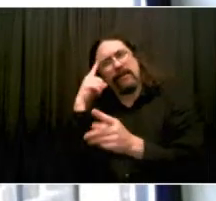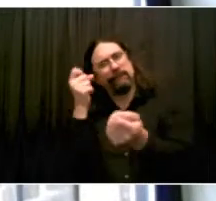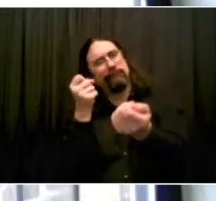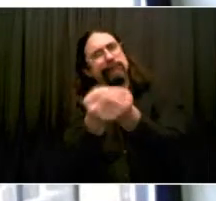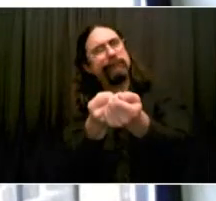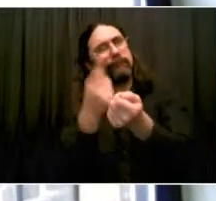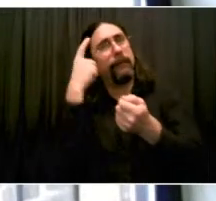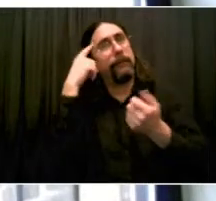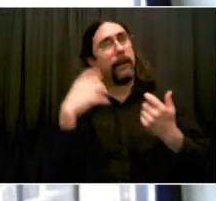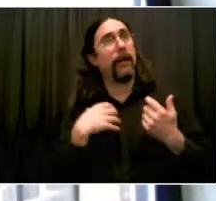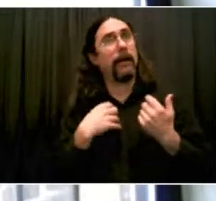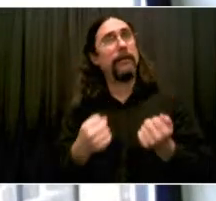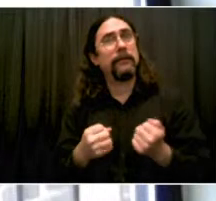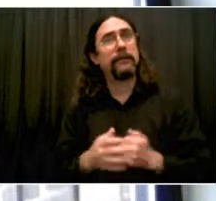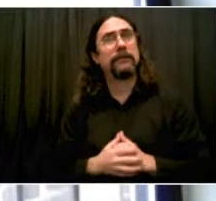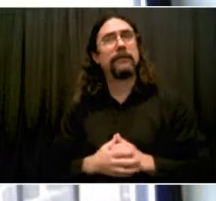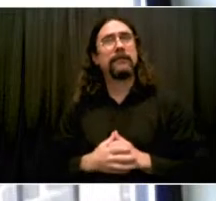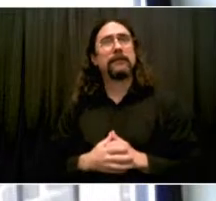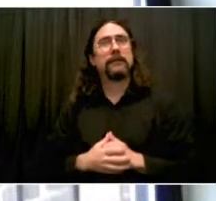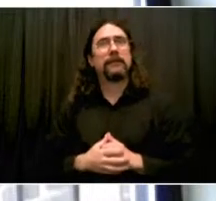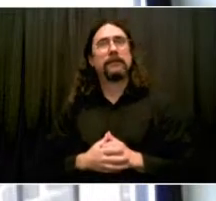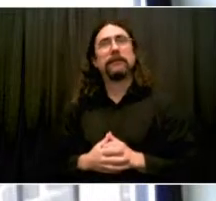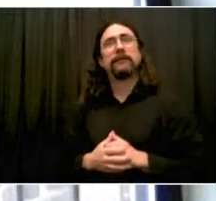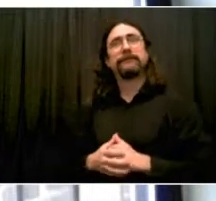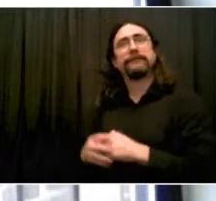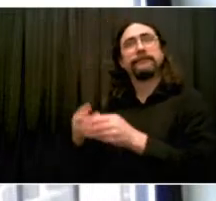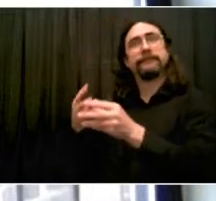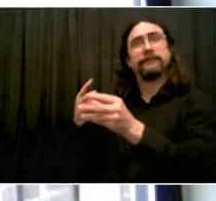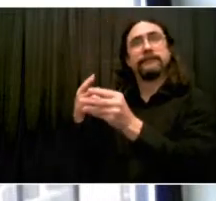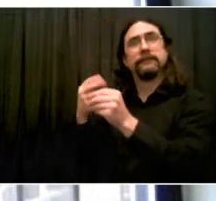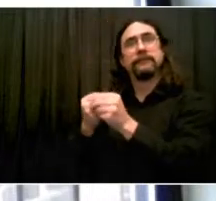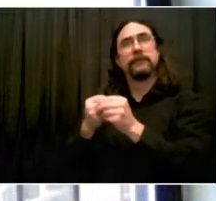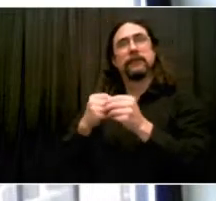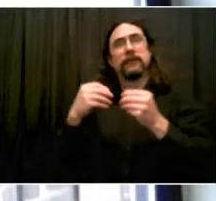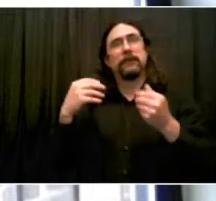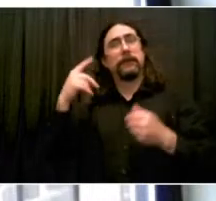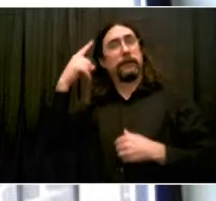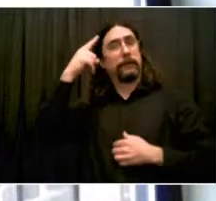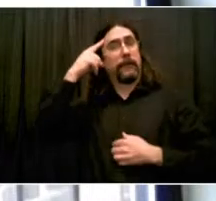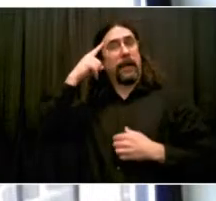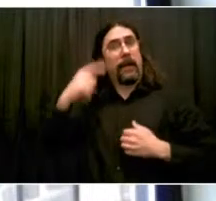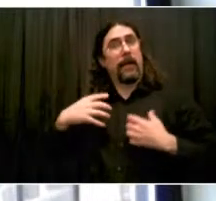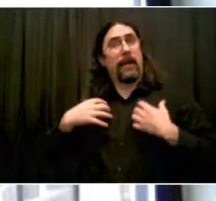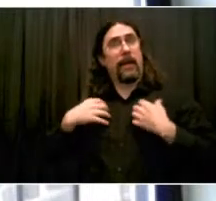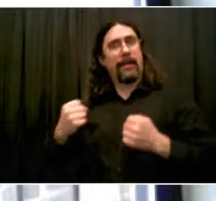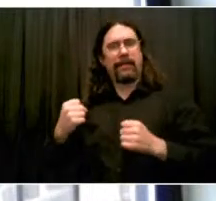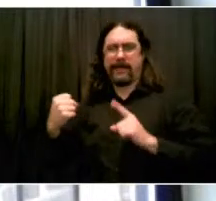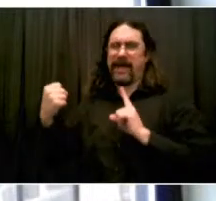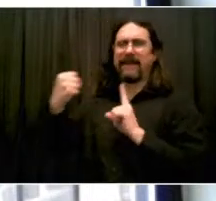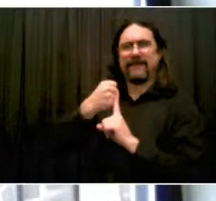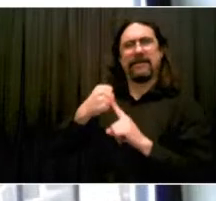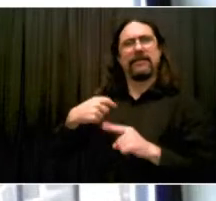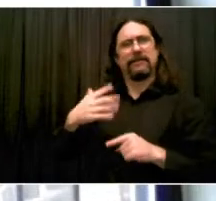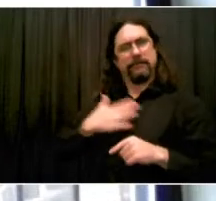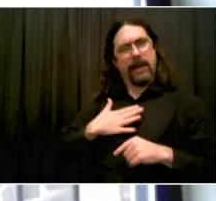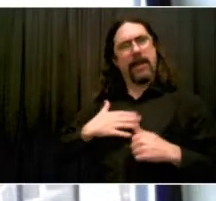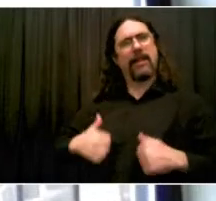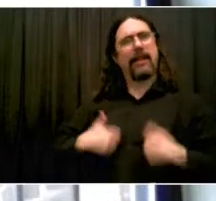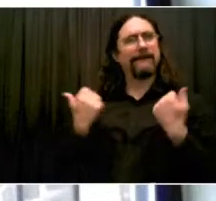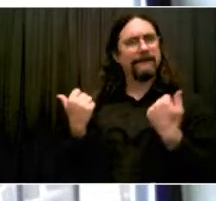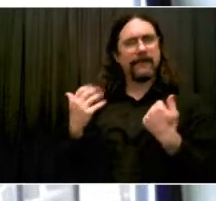And the life of those that I love. And so I didn't intend to ever walk into a situation in the city council where I would